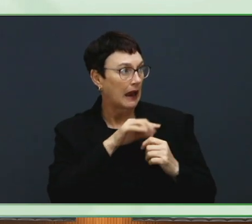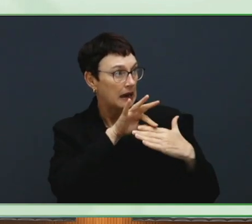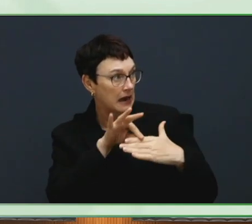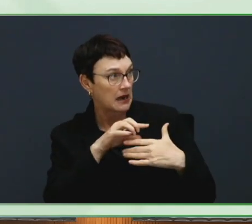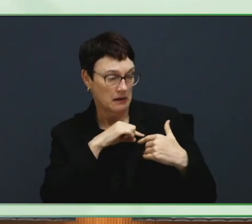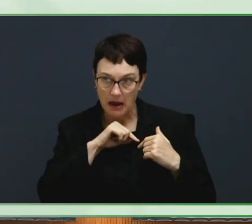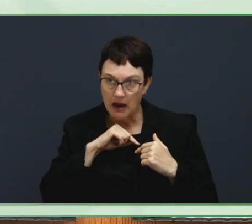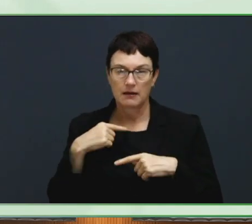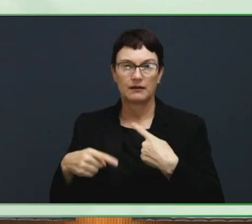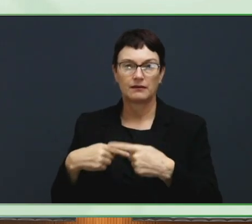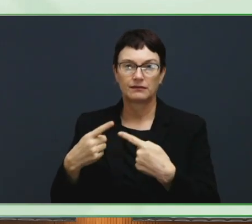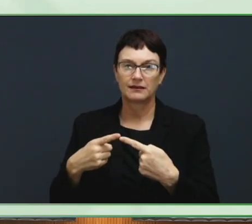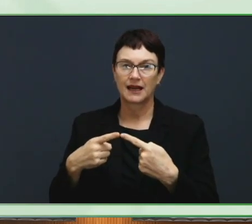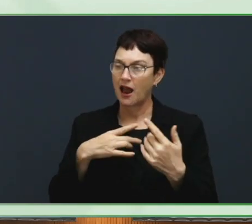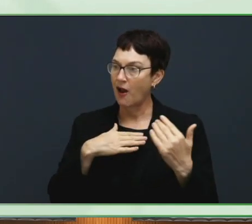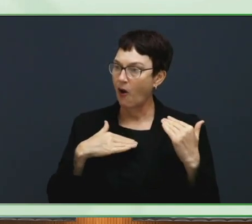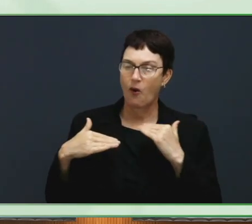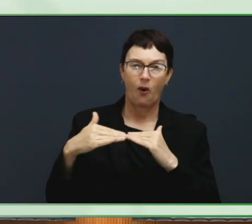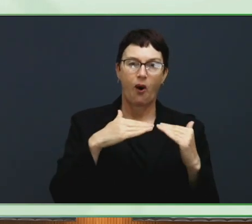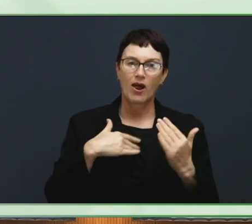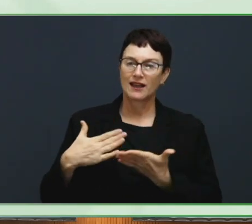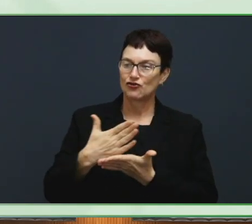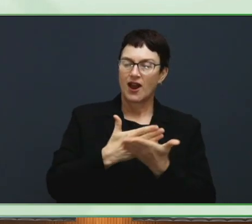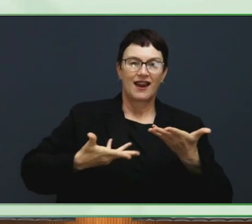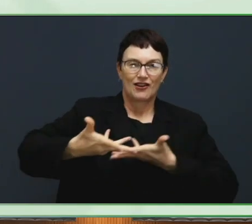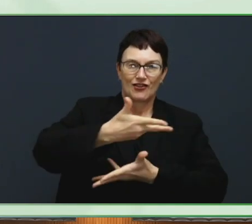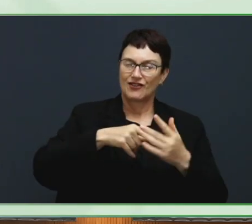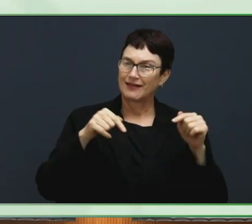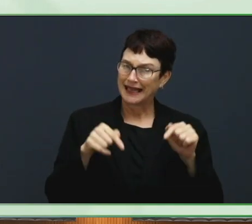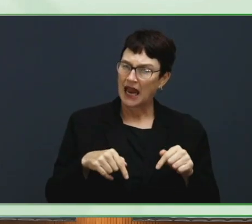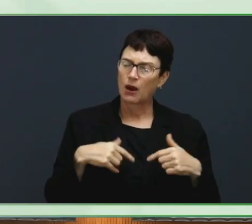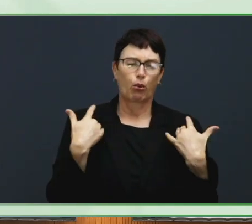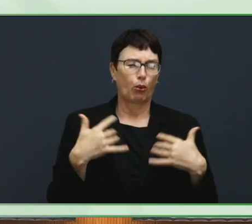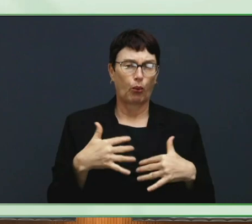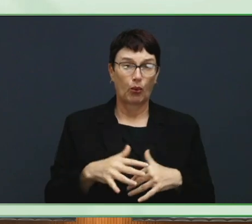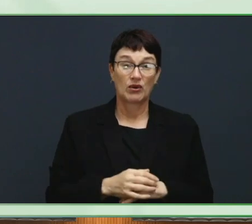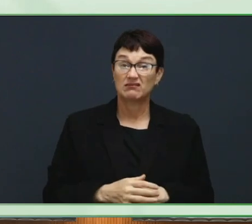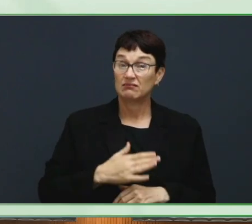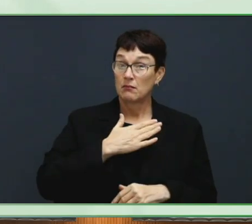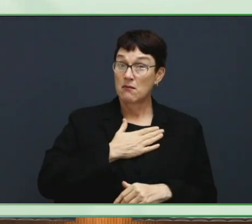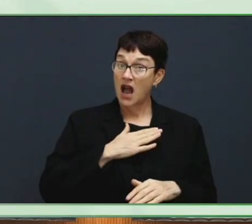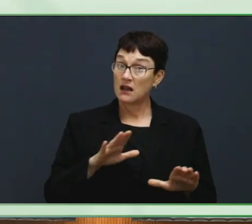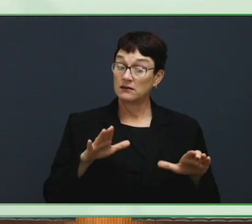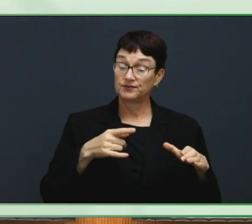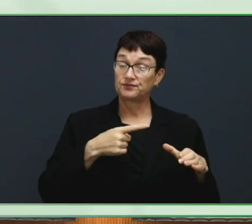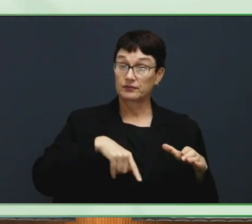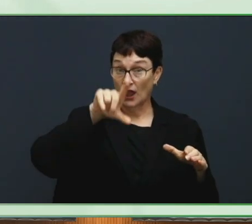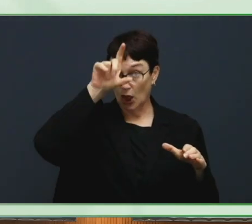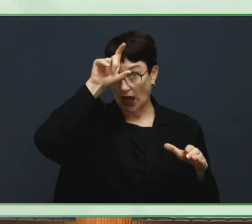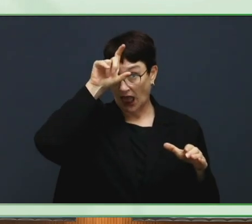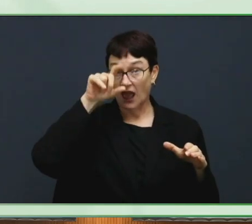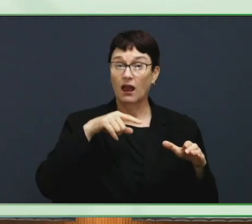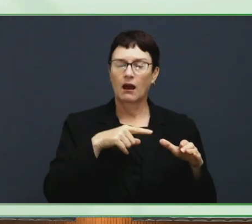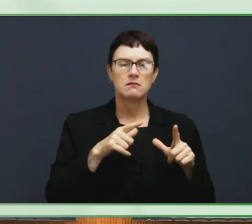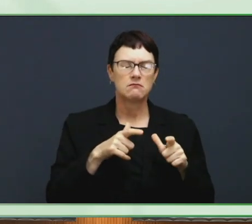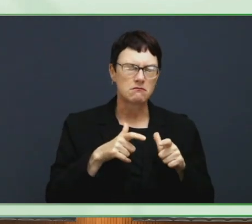here. Our foundation is one of the largest foundations from Turkey. Our